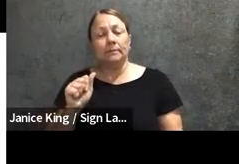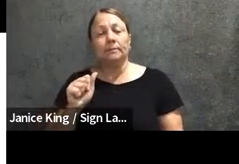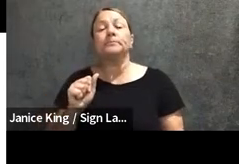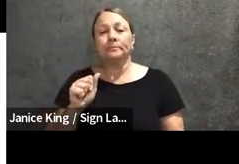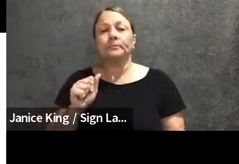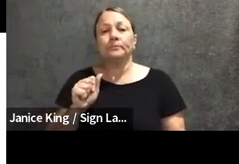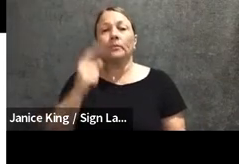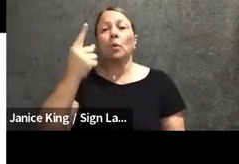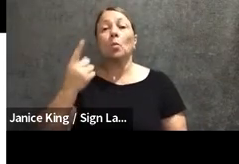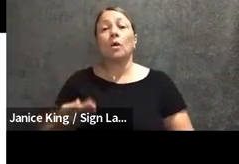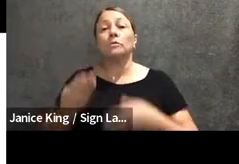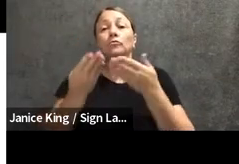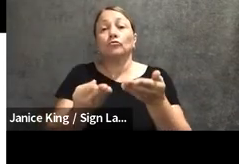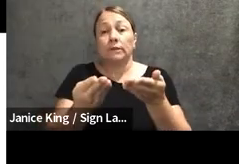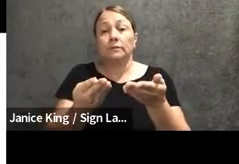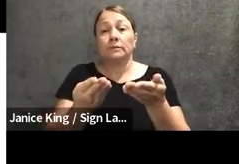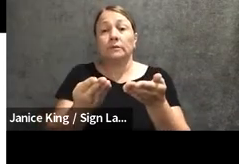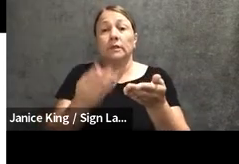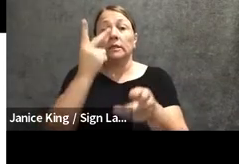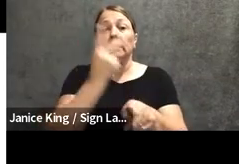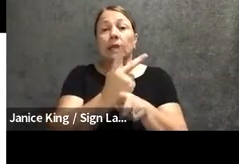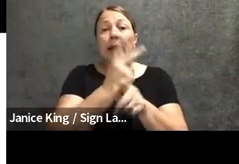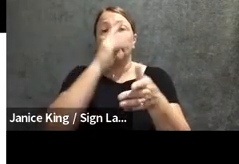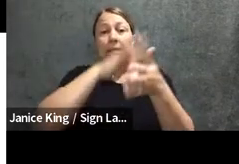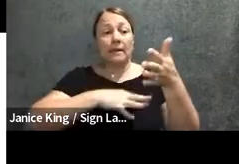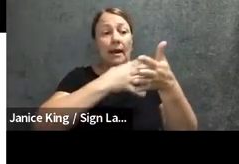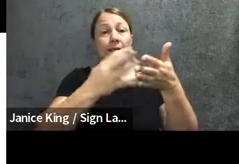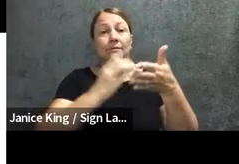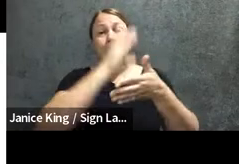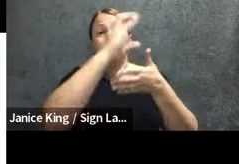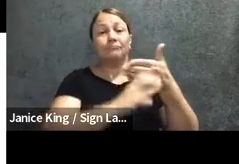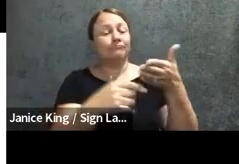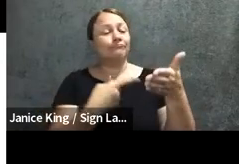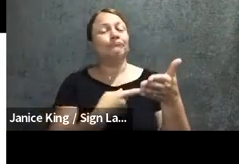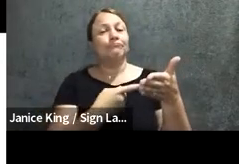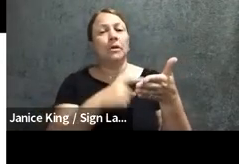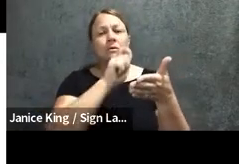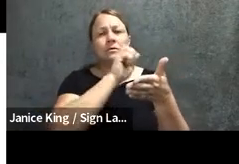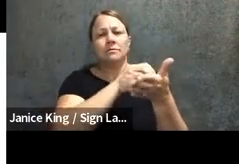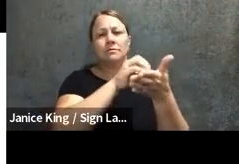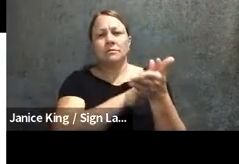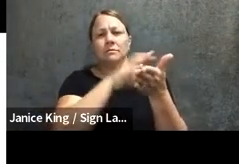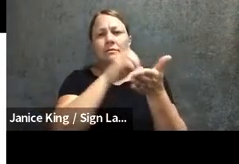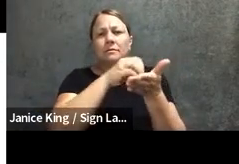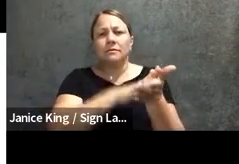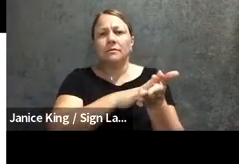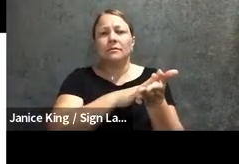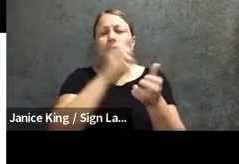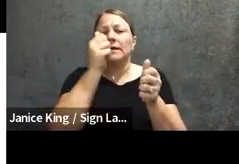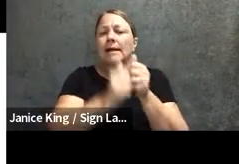The suggestion that I would have is keep a calendar, a notebook, a computer file, a record of any time you feel you've been